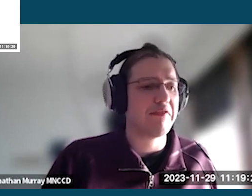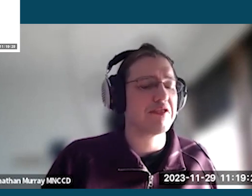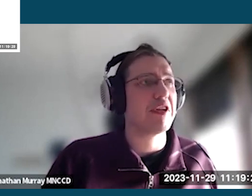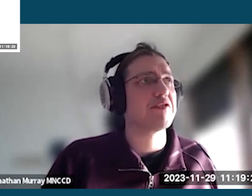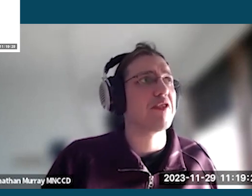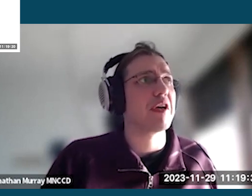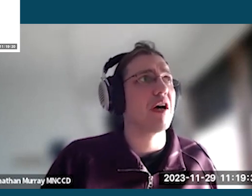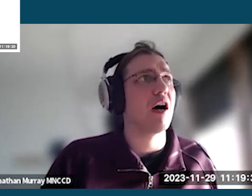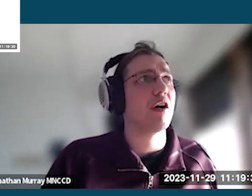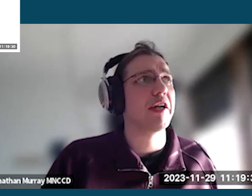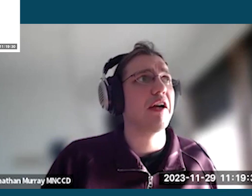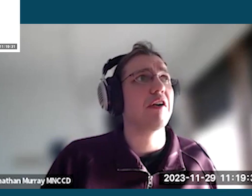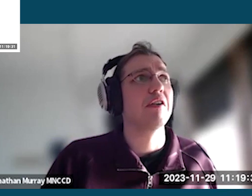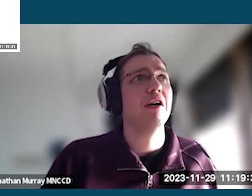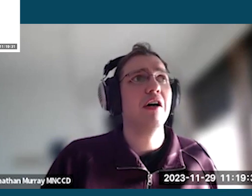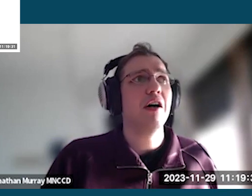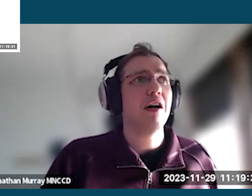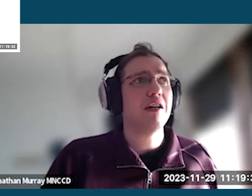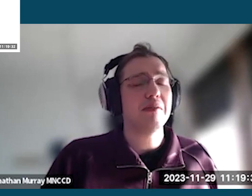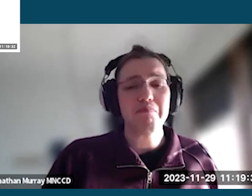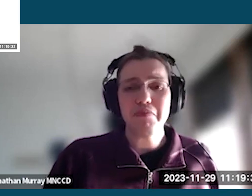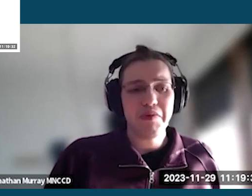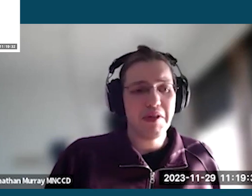so many of us face for our care.